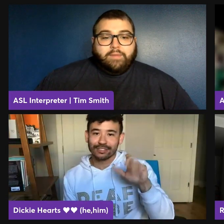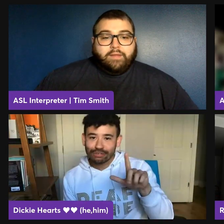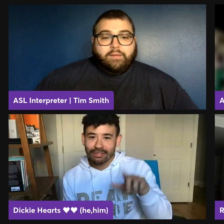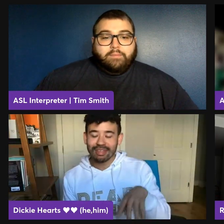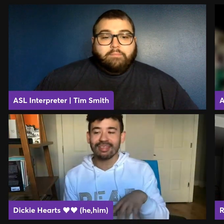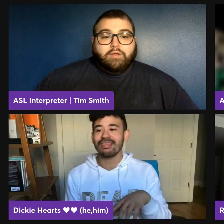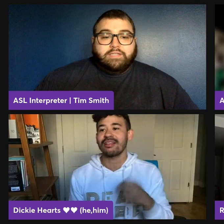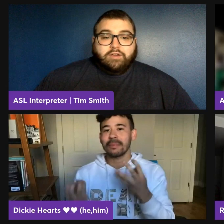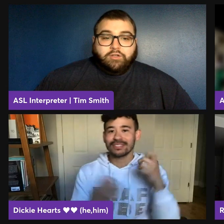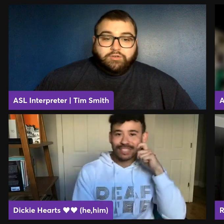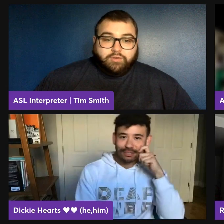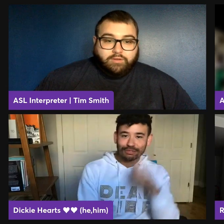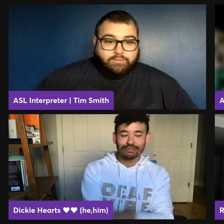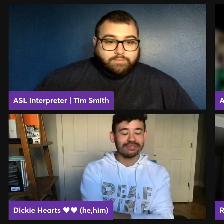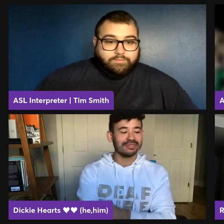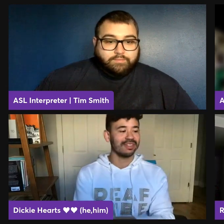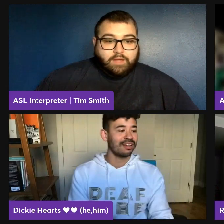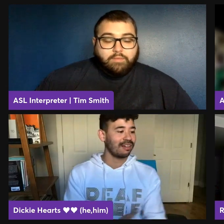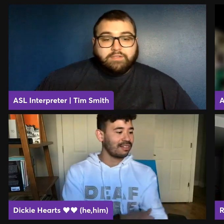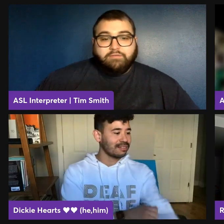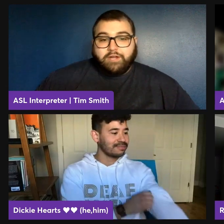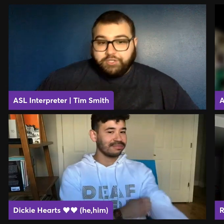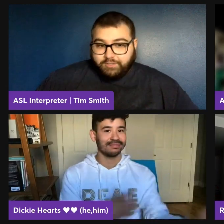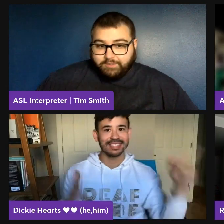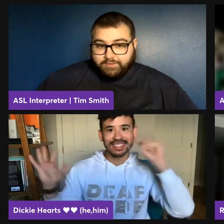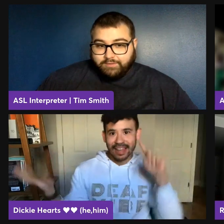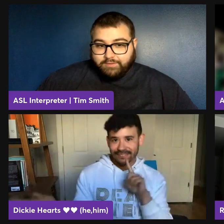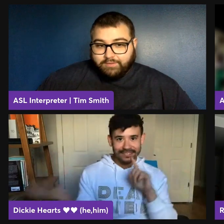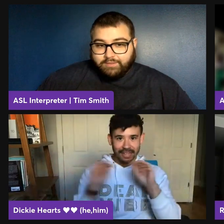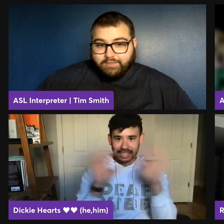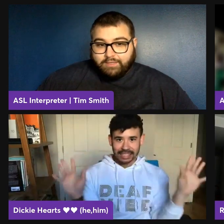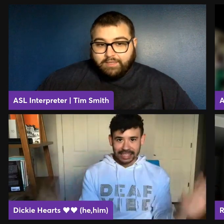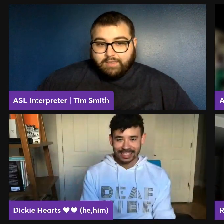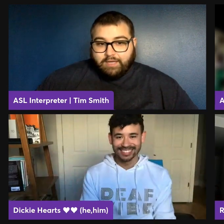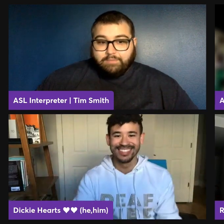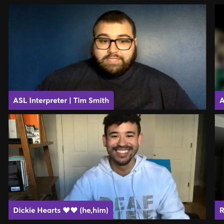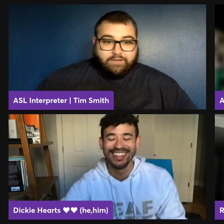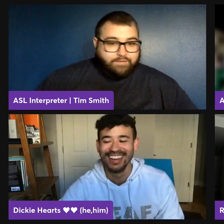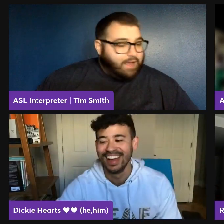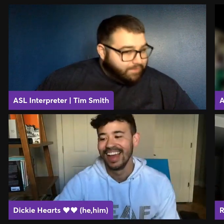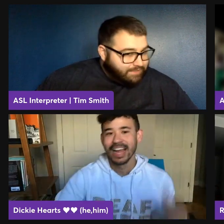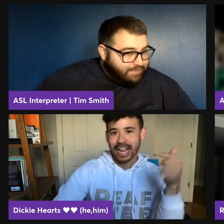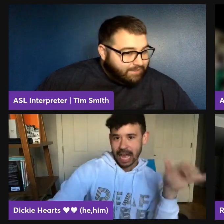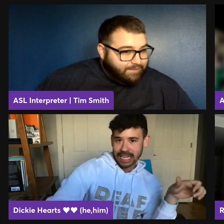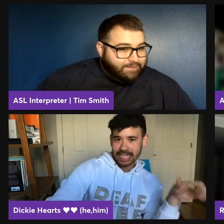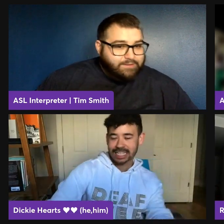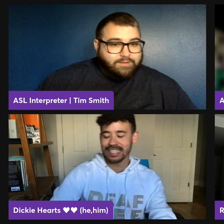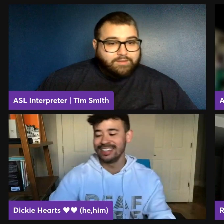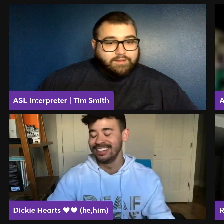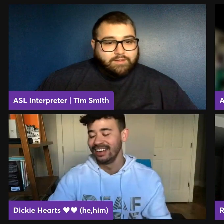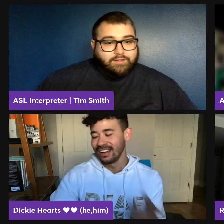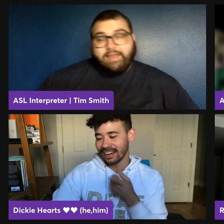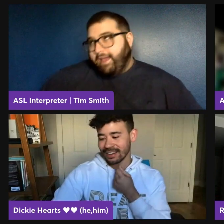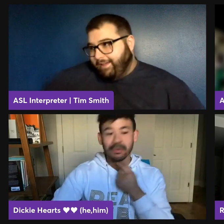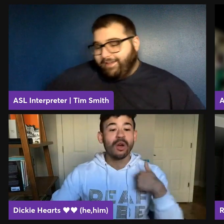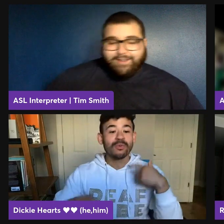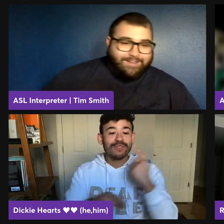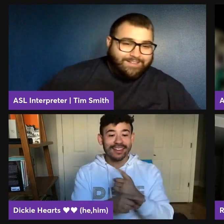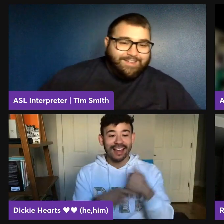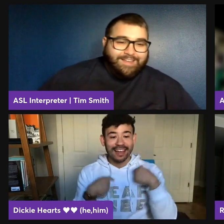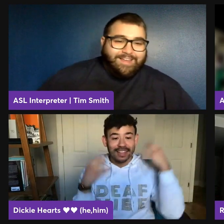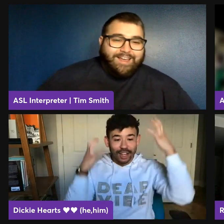I am multicultural. I'm multiracial. I'm deaf, obviously.